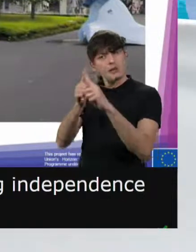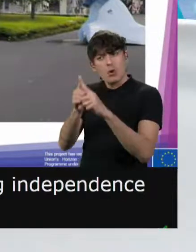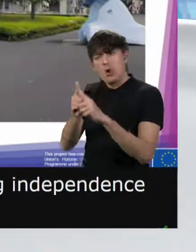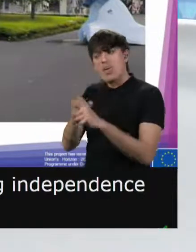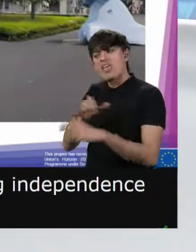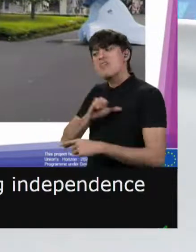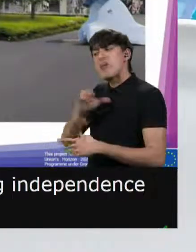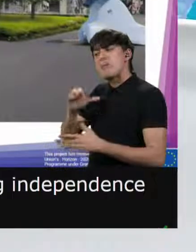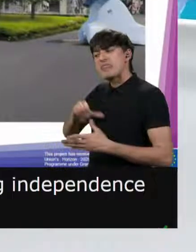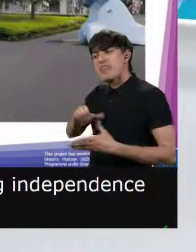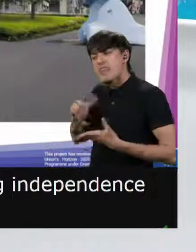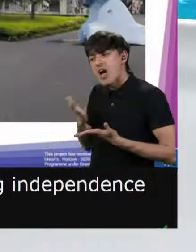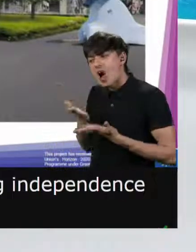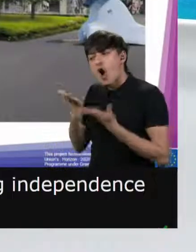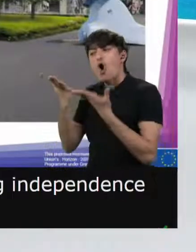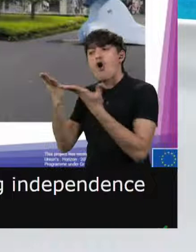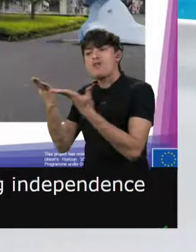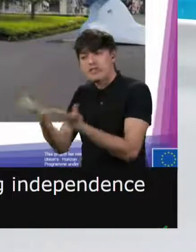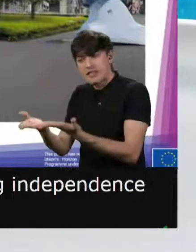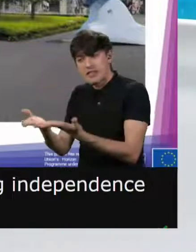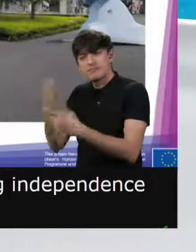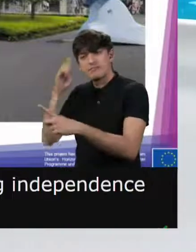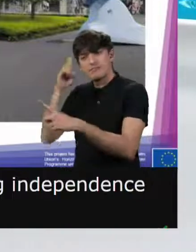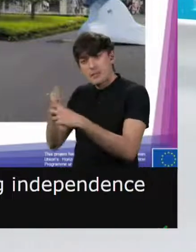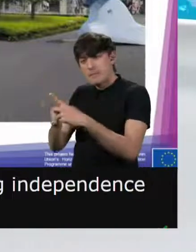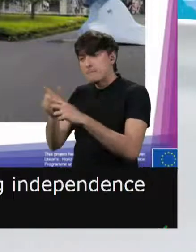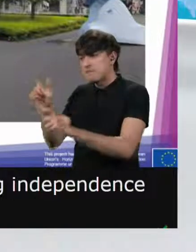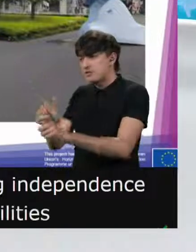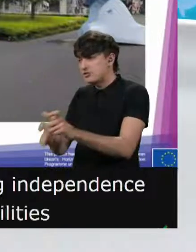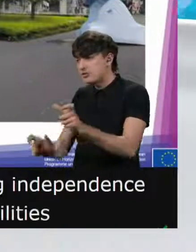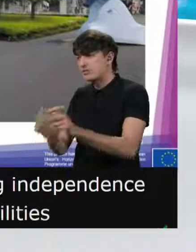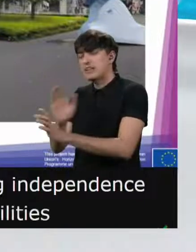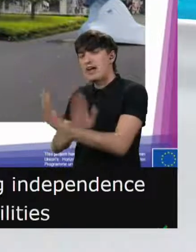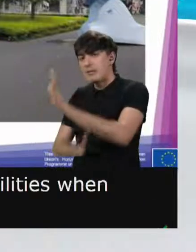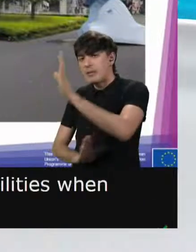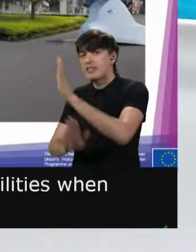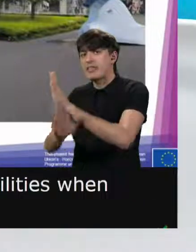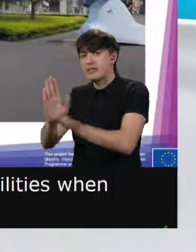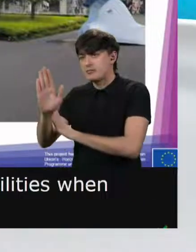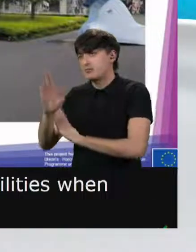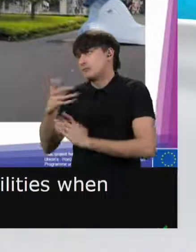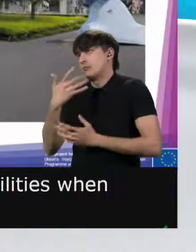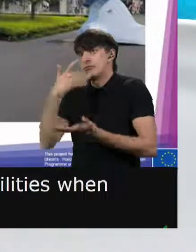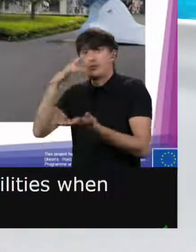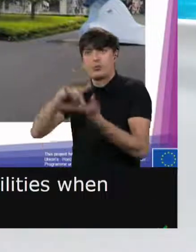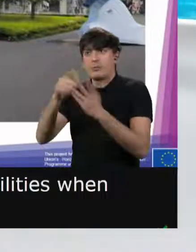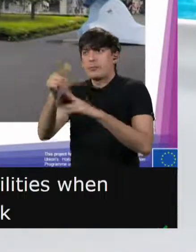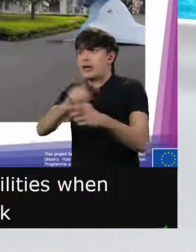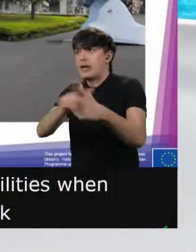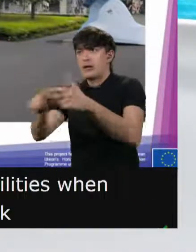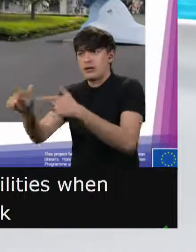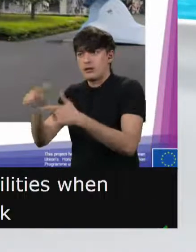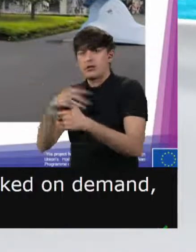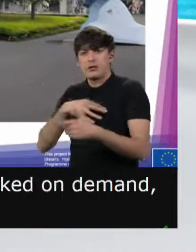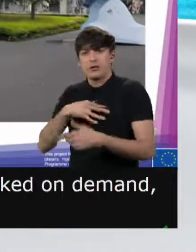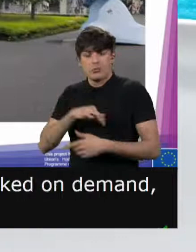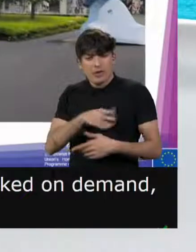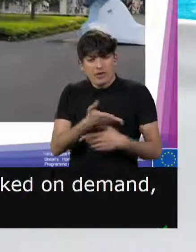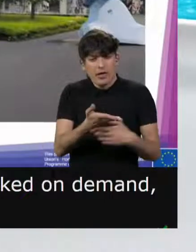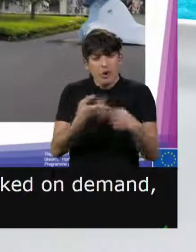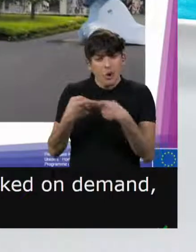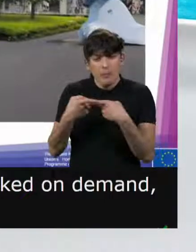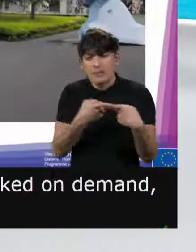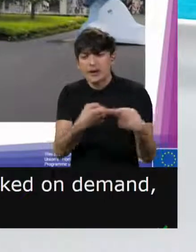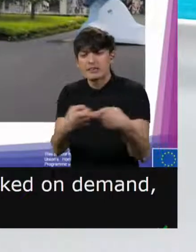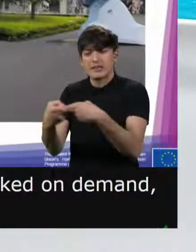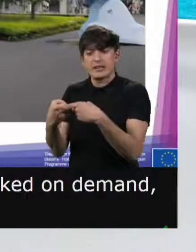disabilities when traveling. Because they're shared and they're booked on demand, They don't require perhaps quite so much advanced planning,